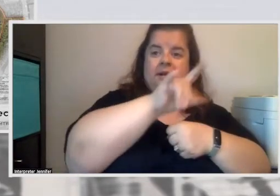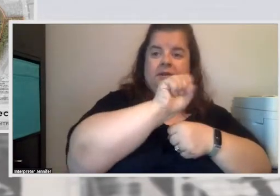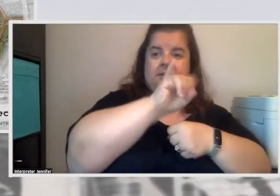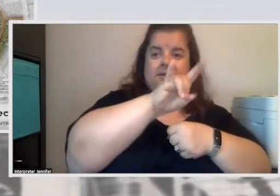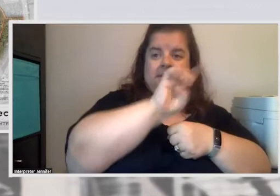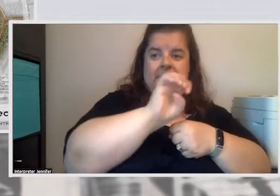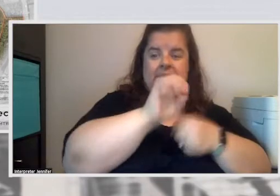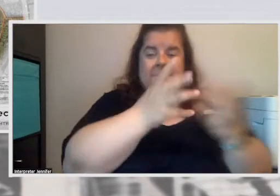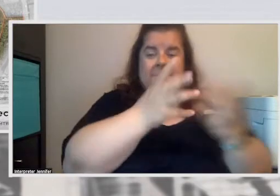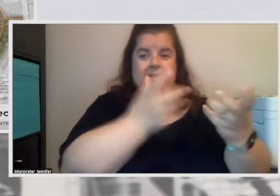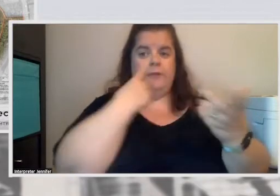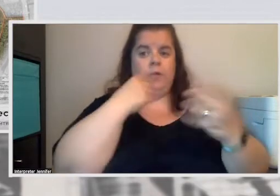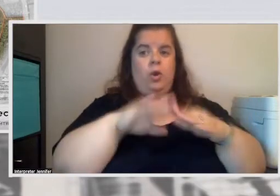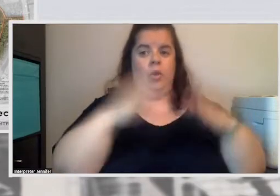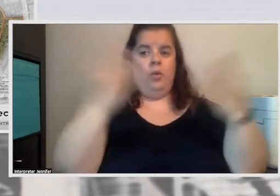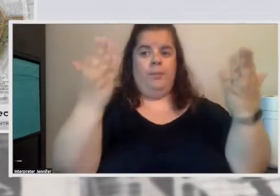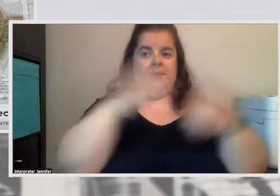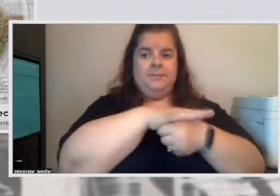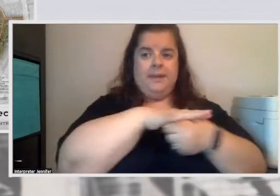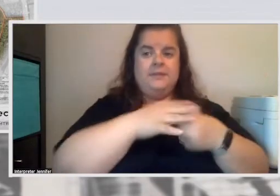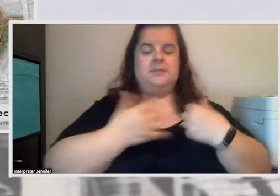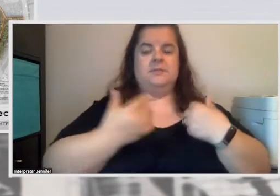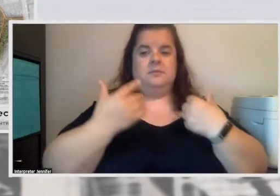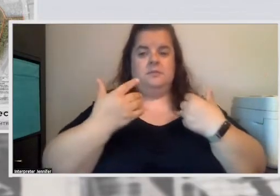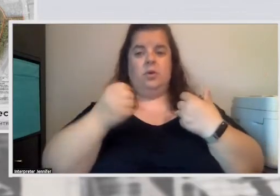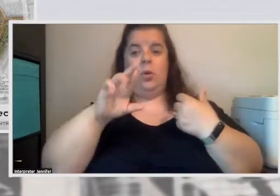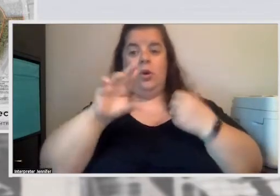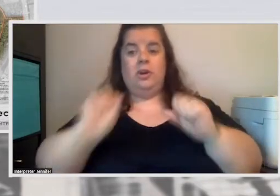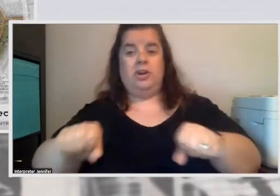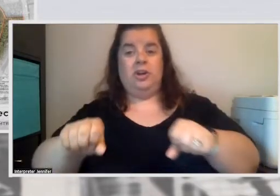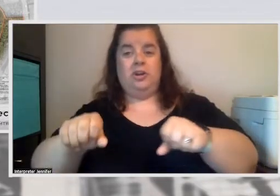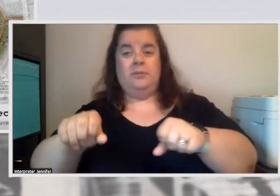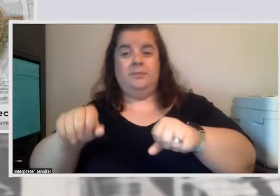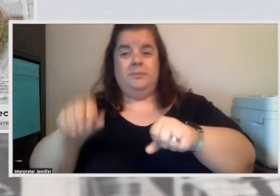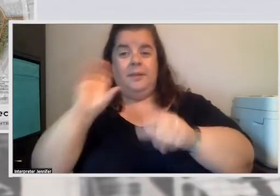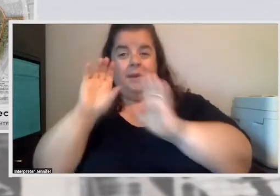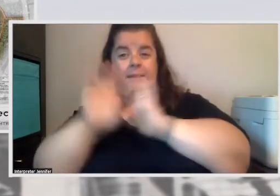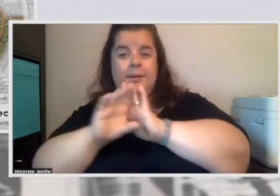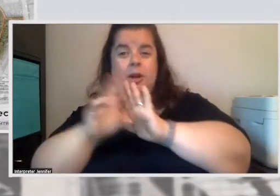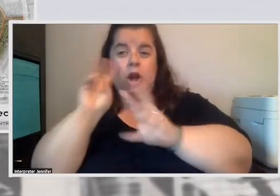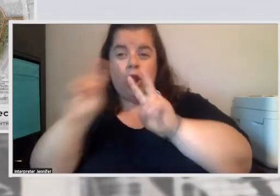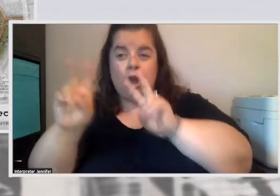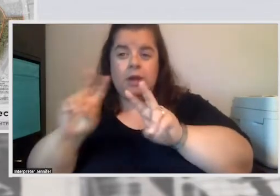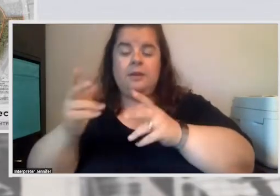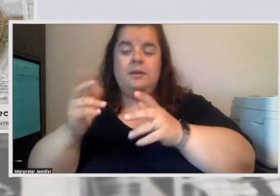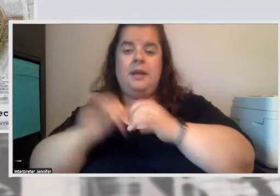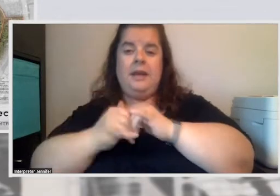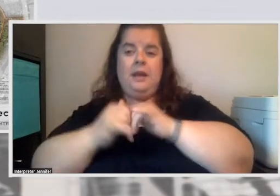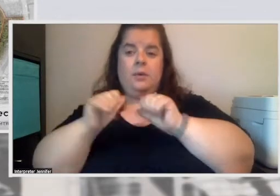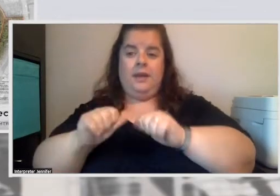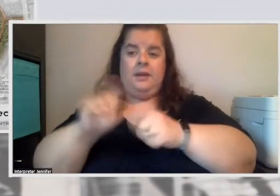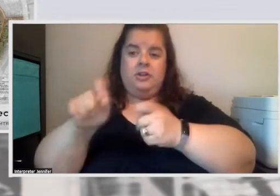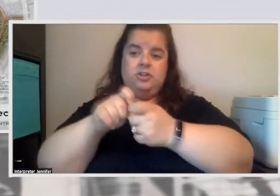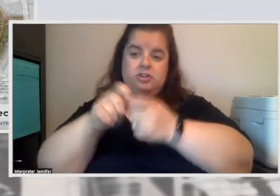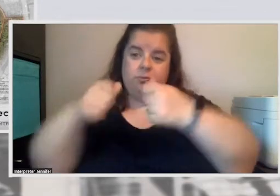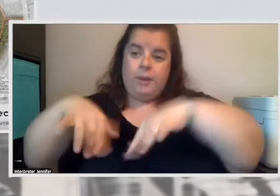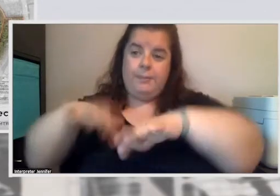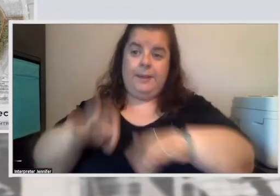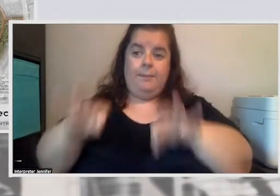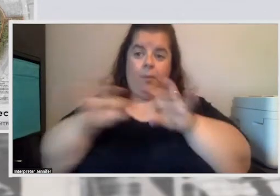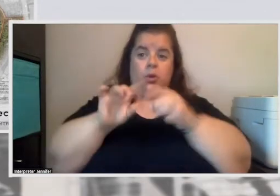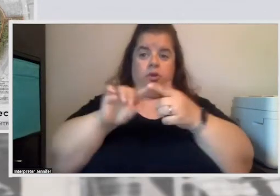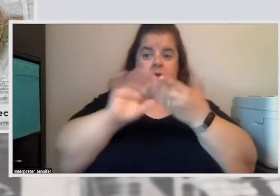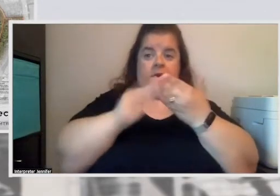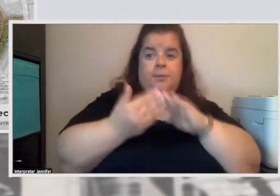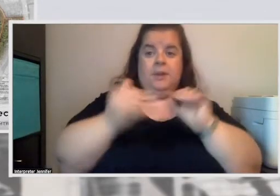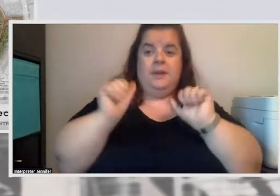more open space. Or it could be, as the image on the top shows, actually looking at ways that certain properties that were really important to the community could be